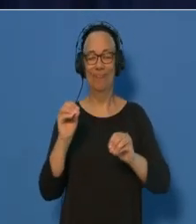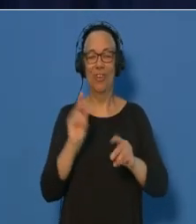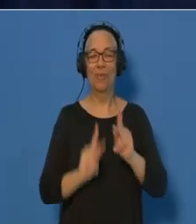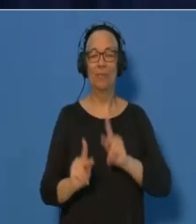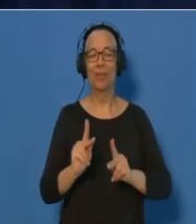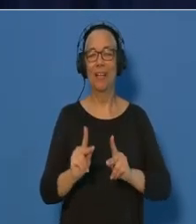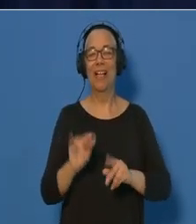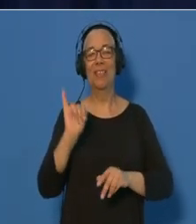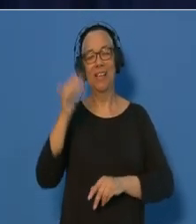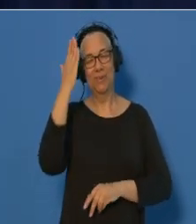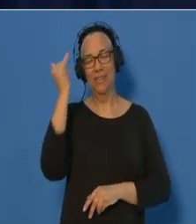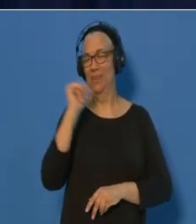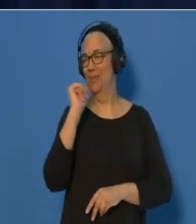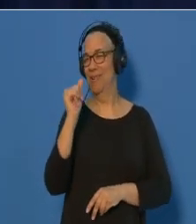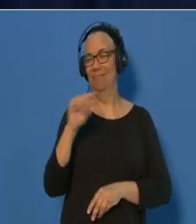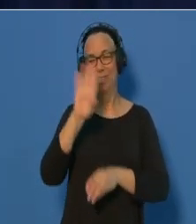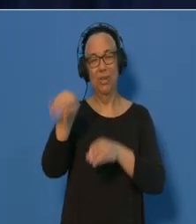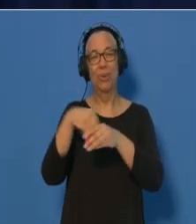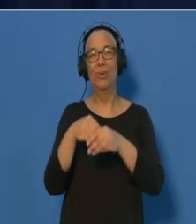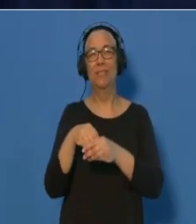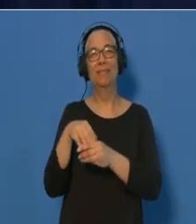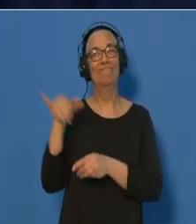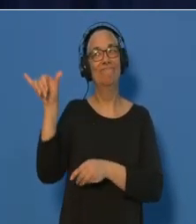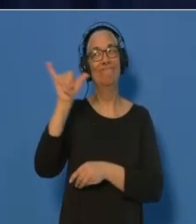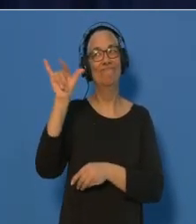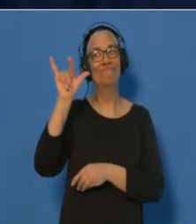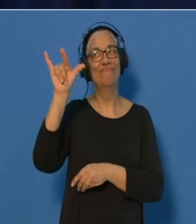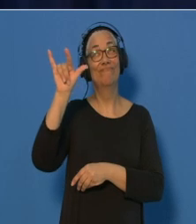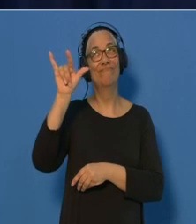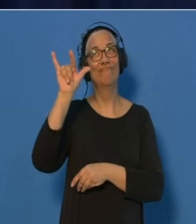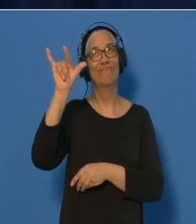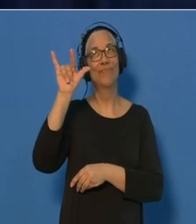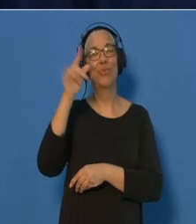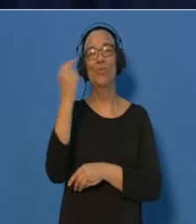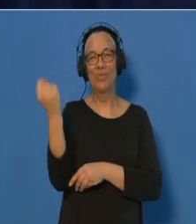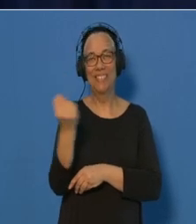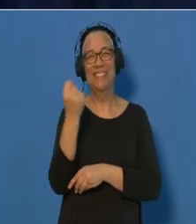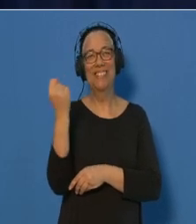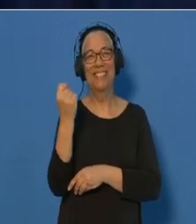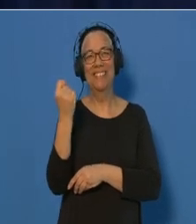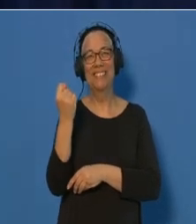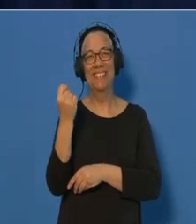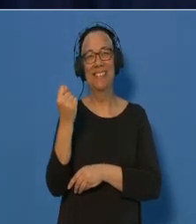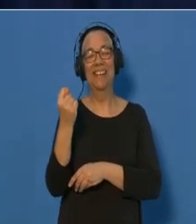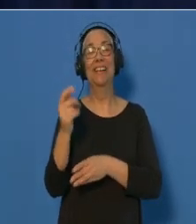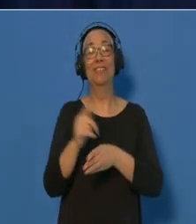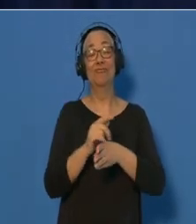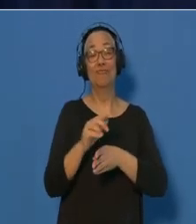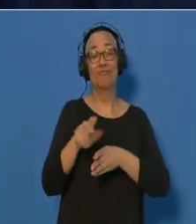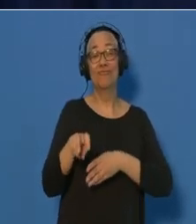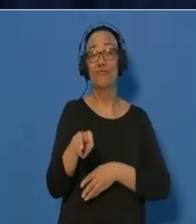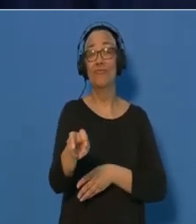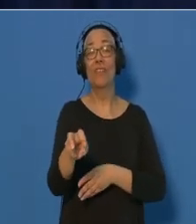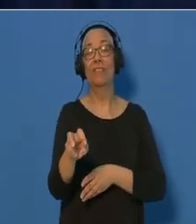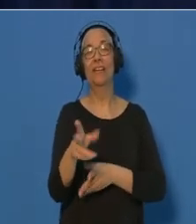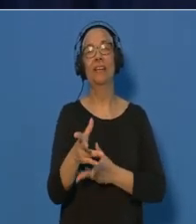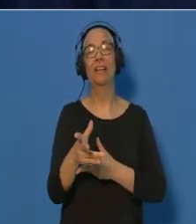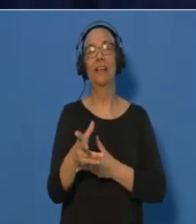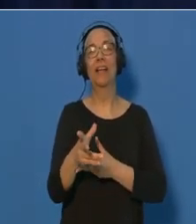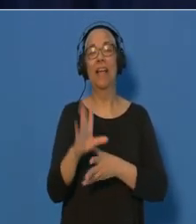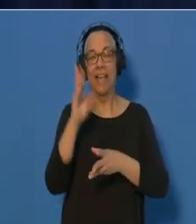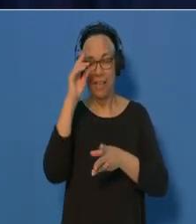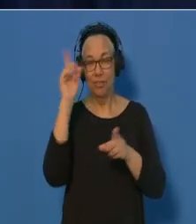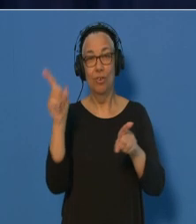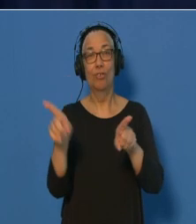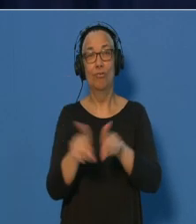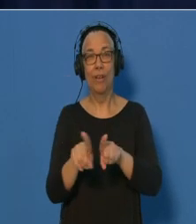by Travel Edge on Tuesday. Travel Edge and Coral Princess had agreed and received approval for a disembarkation plan